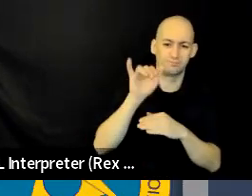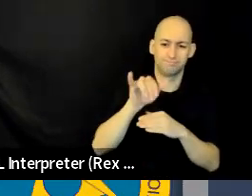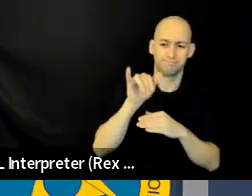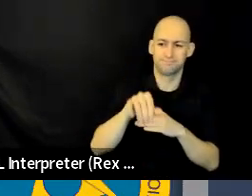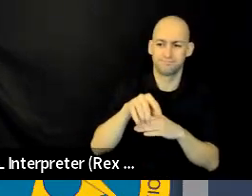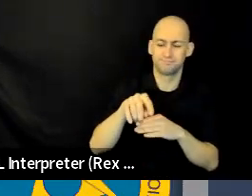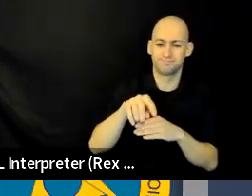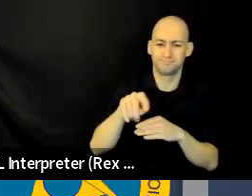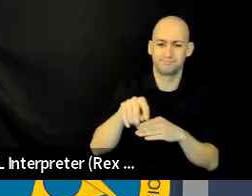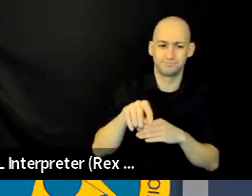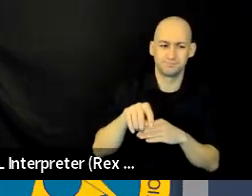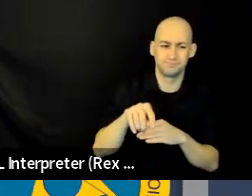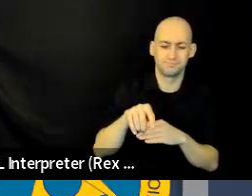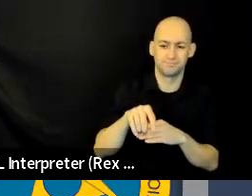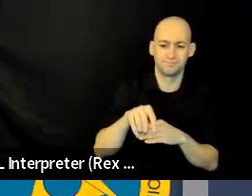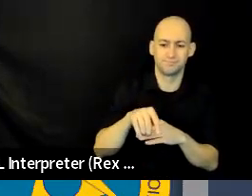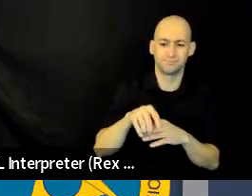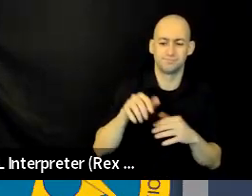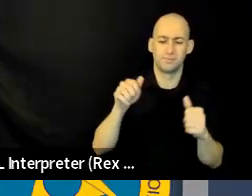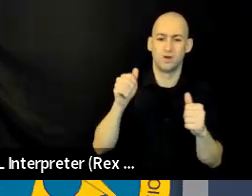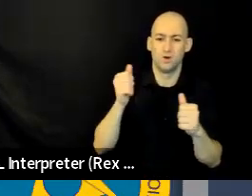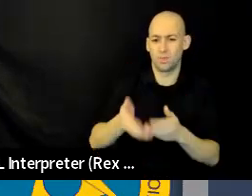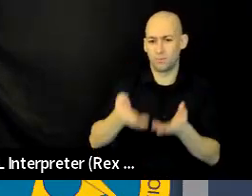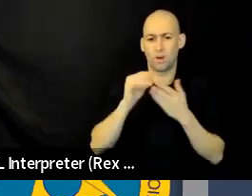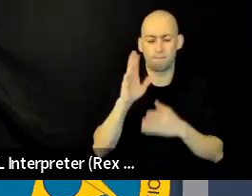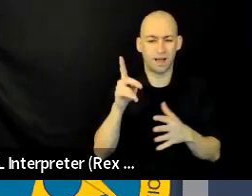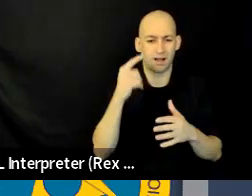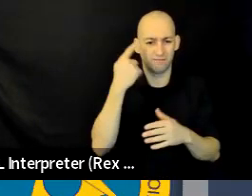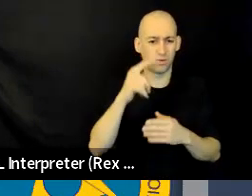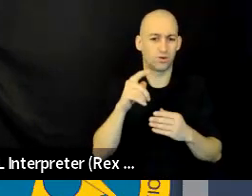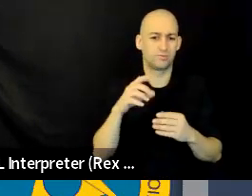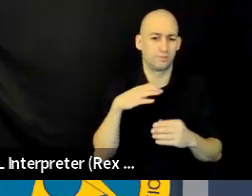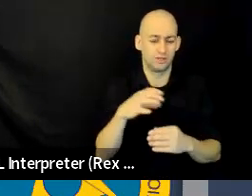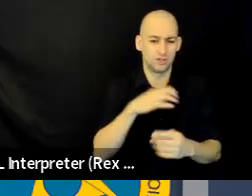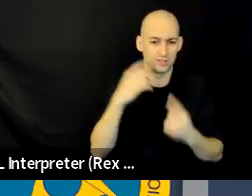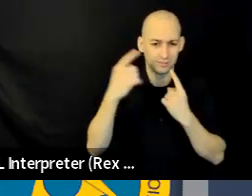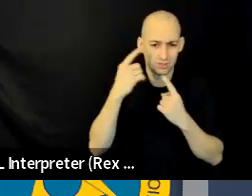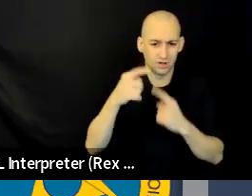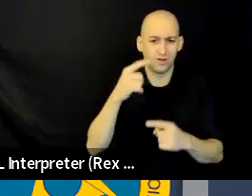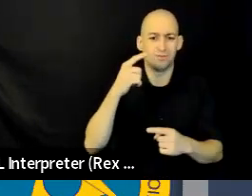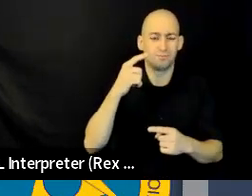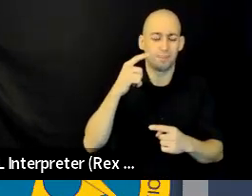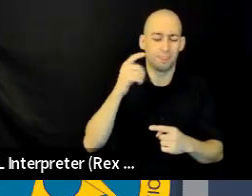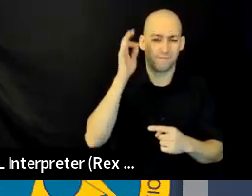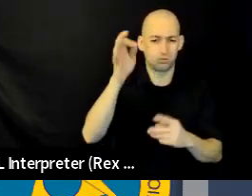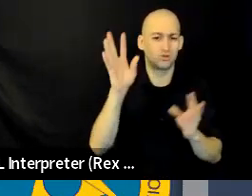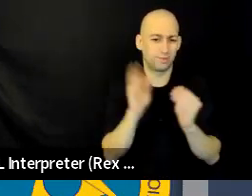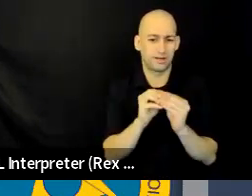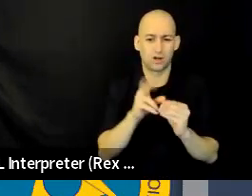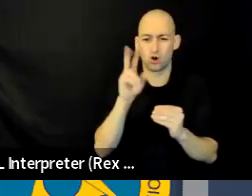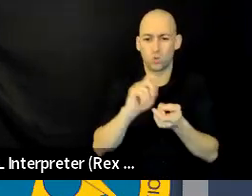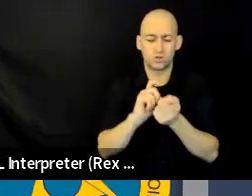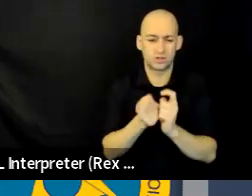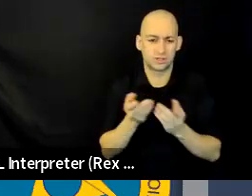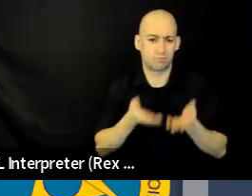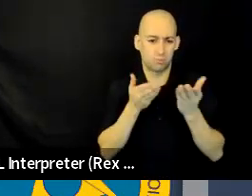been withdrawn and will be brought back for the Commissioner's consideration at a future meeting. No changes are proposed for